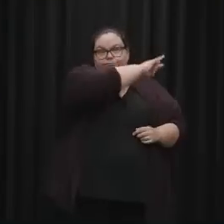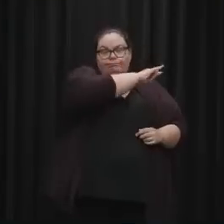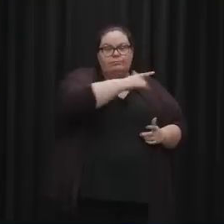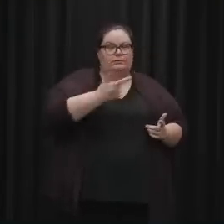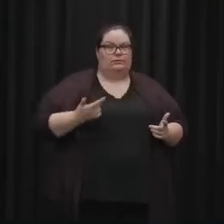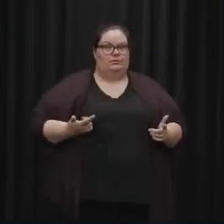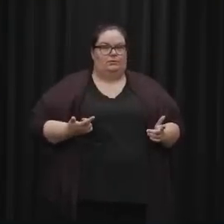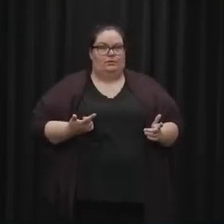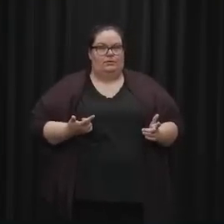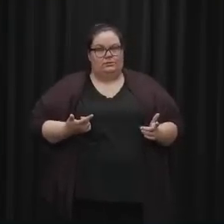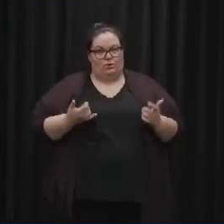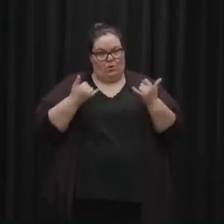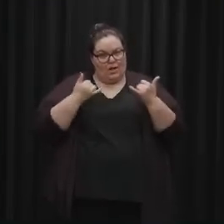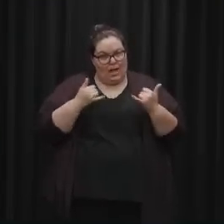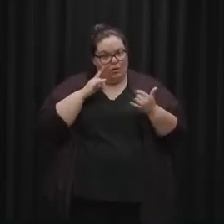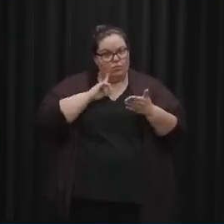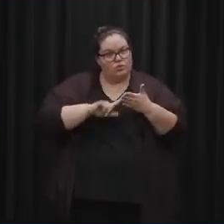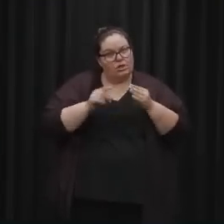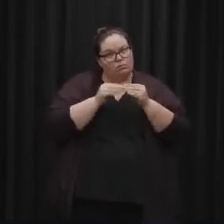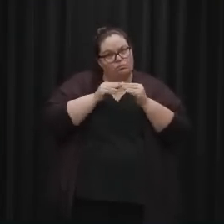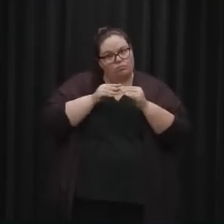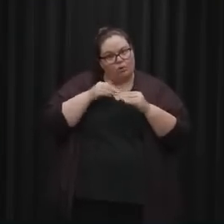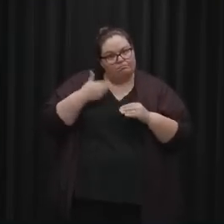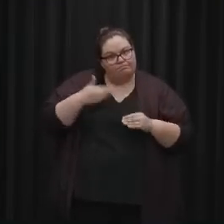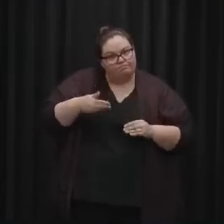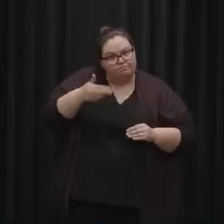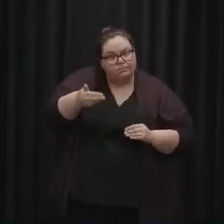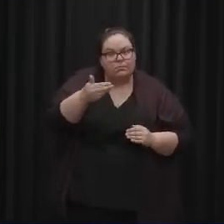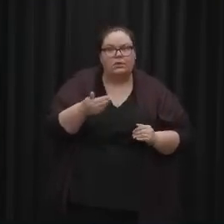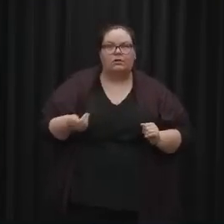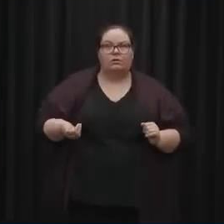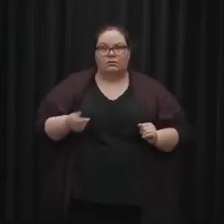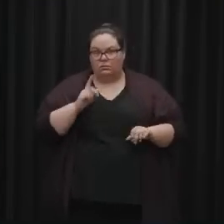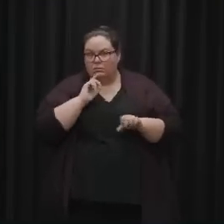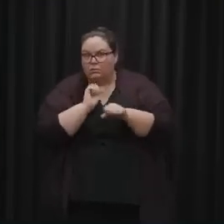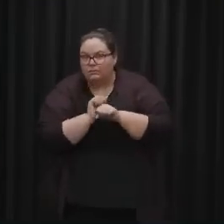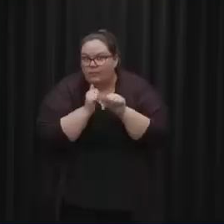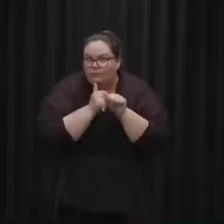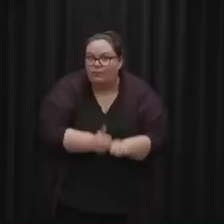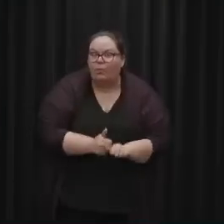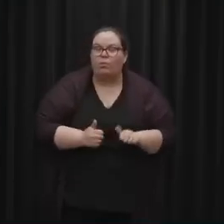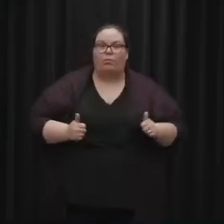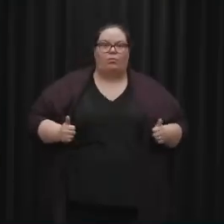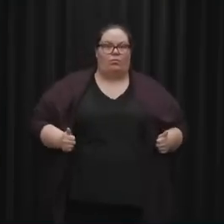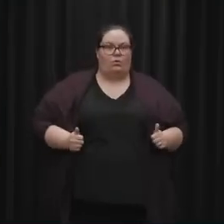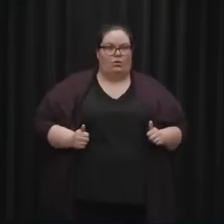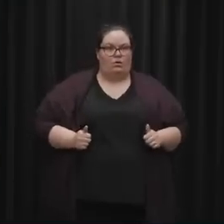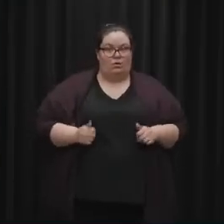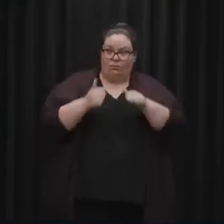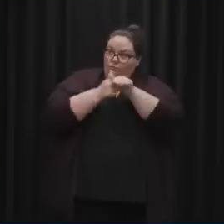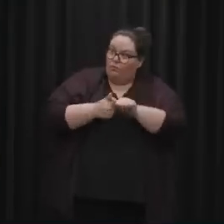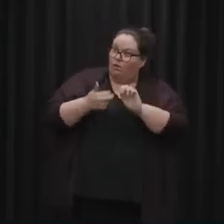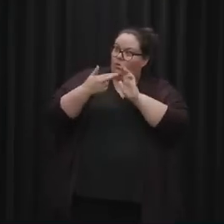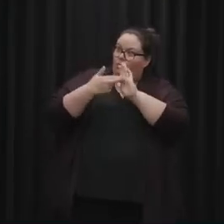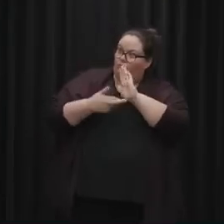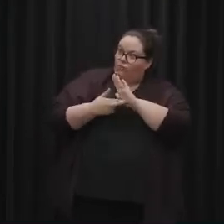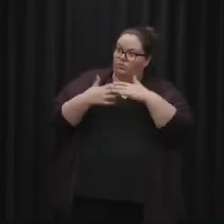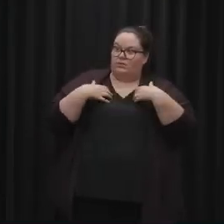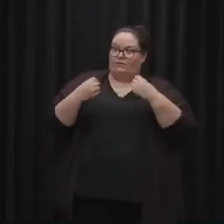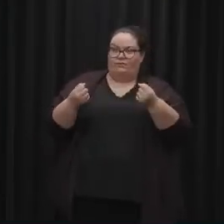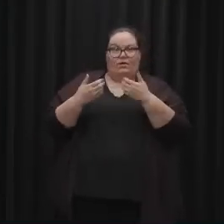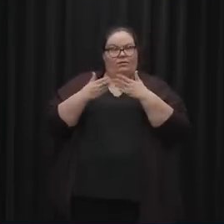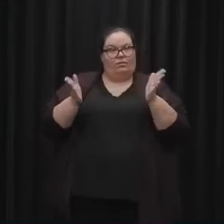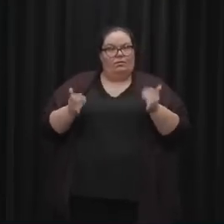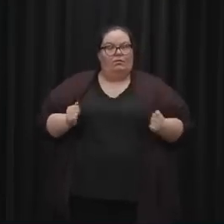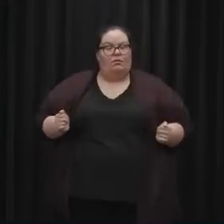And so we will now be checking on them more closely. Are you indeed ensuring you're meeting the health guidelines while you're